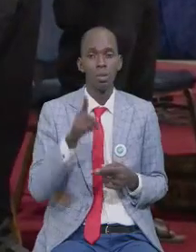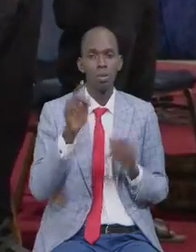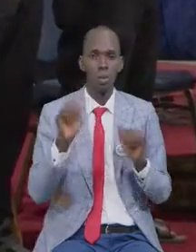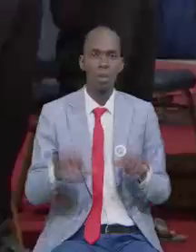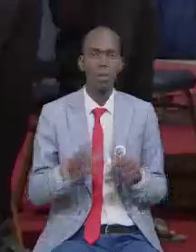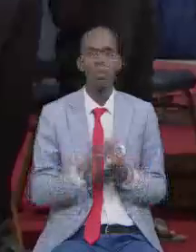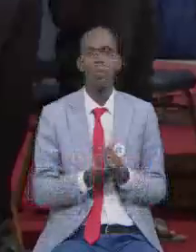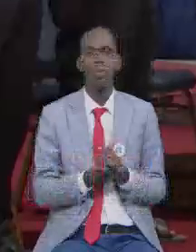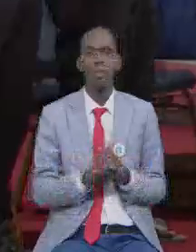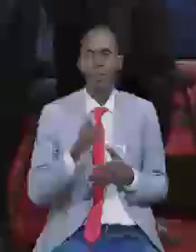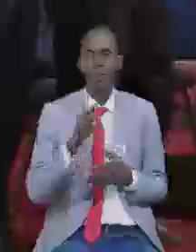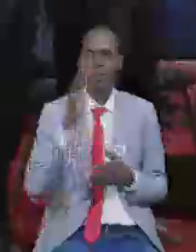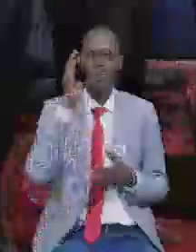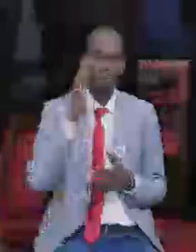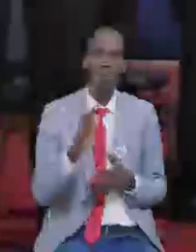You will.